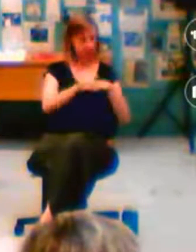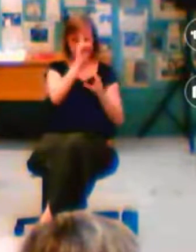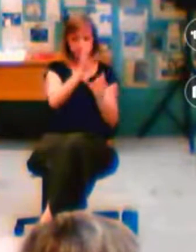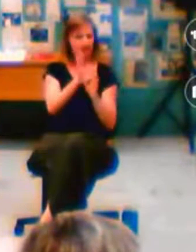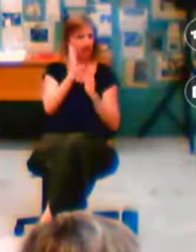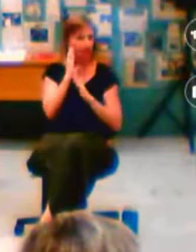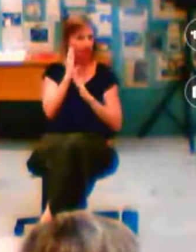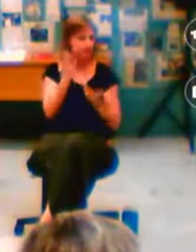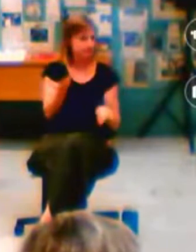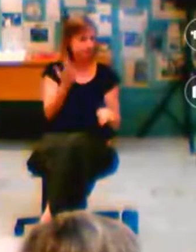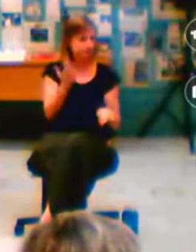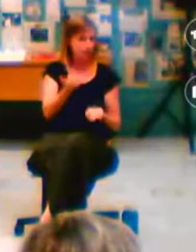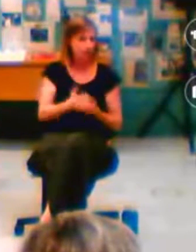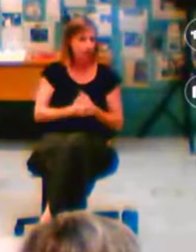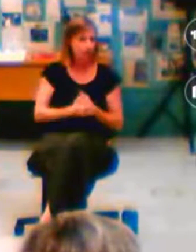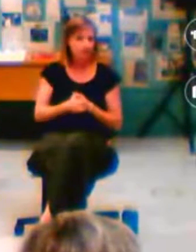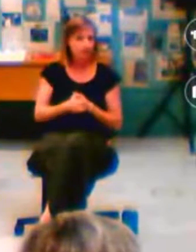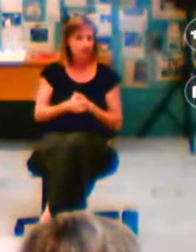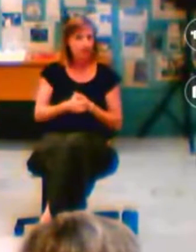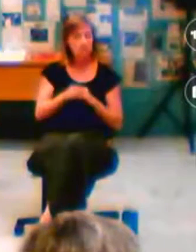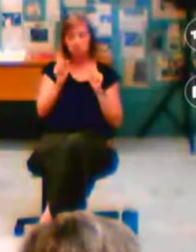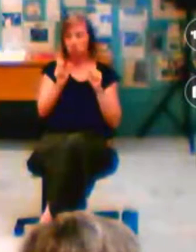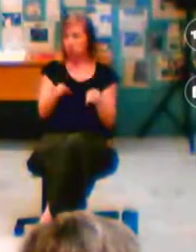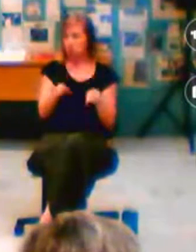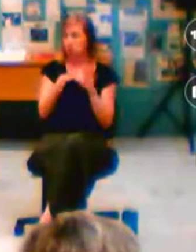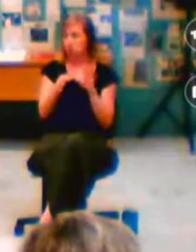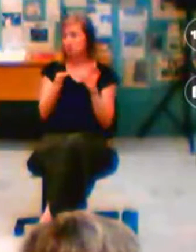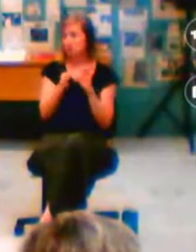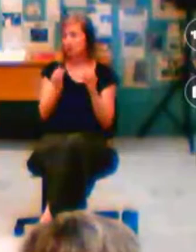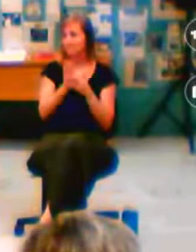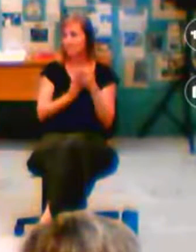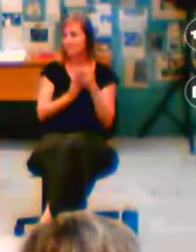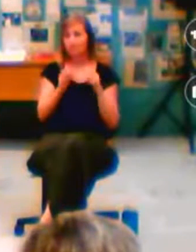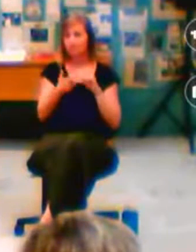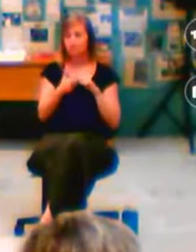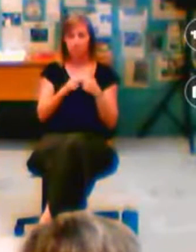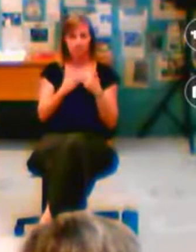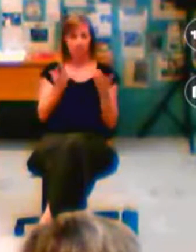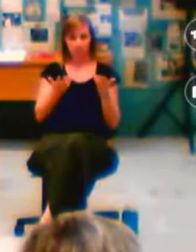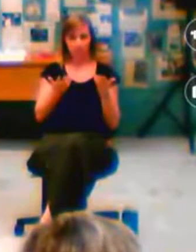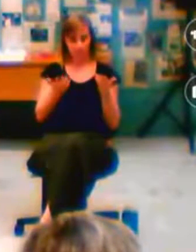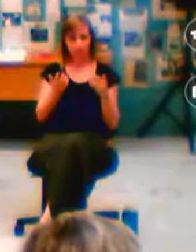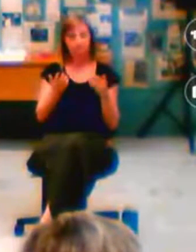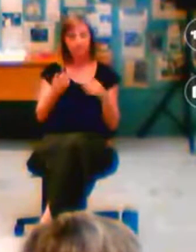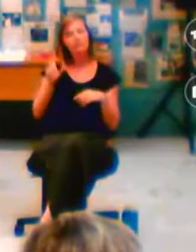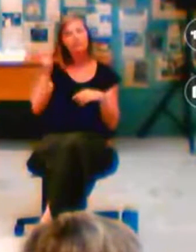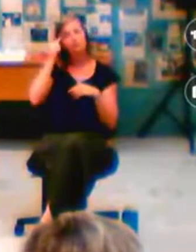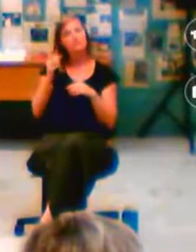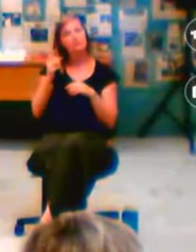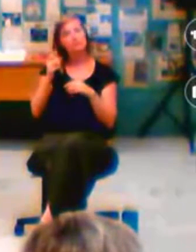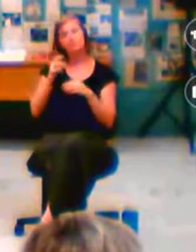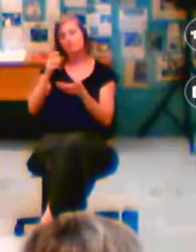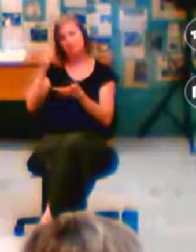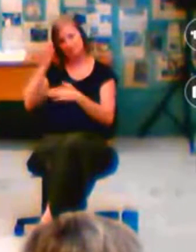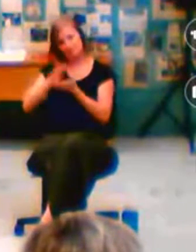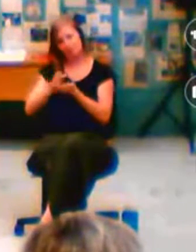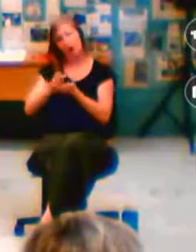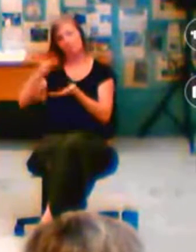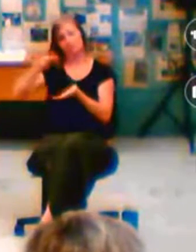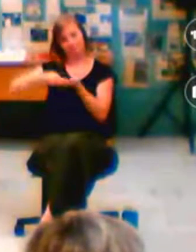Colorado is driven by the same kinds of incentives. It's a politically elected group. There's no particular reason why it should fund psych beds.